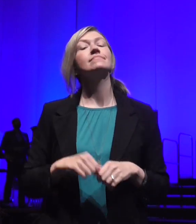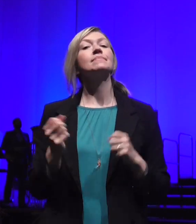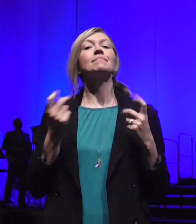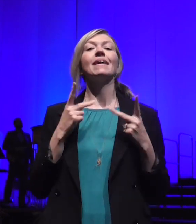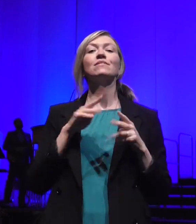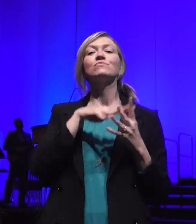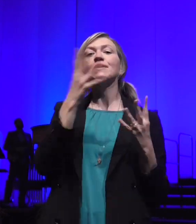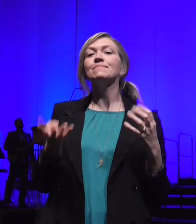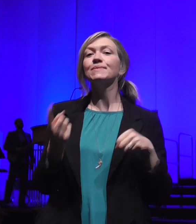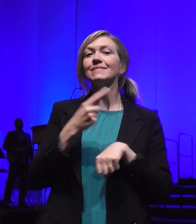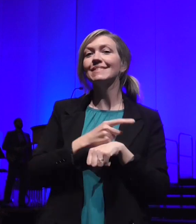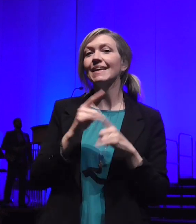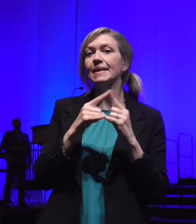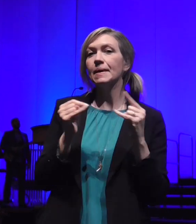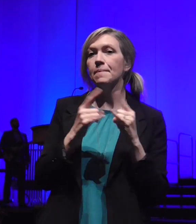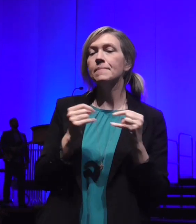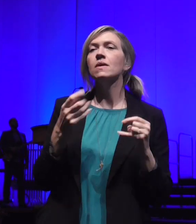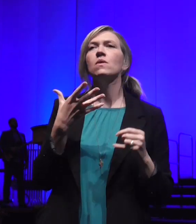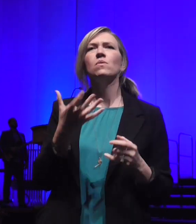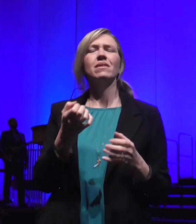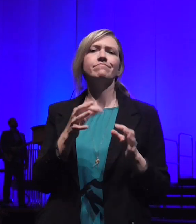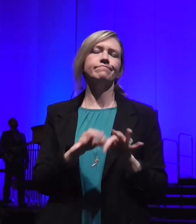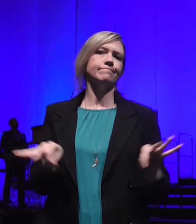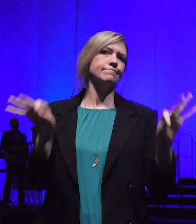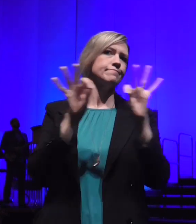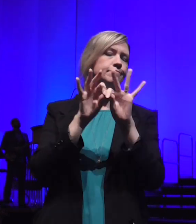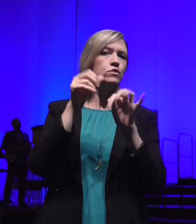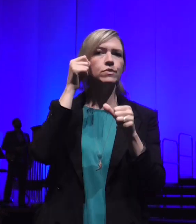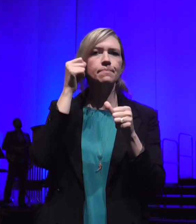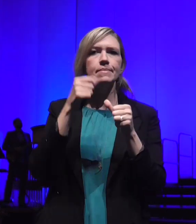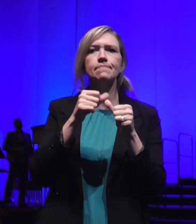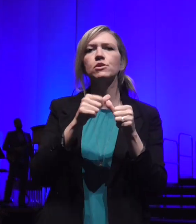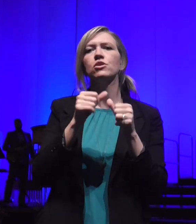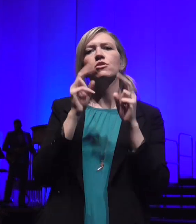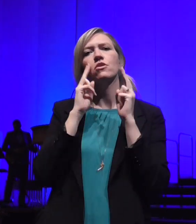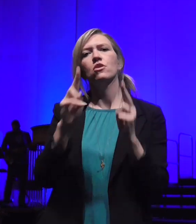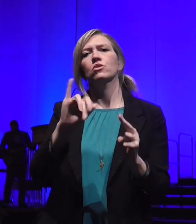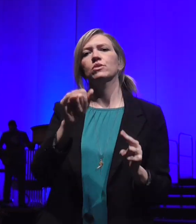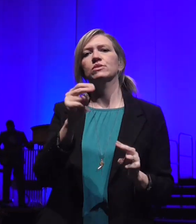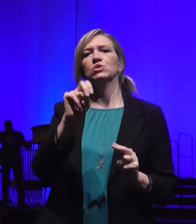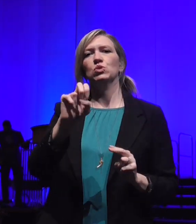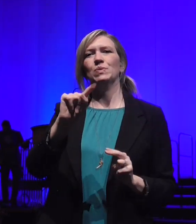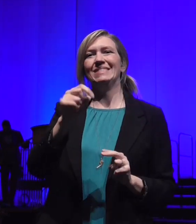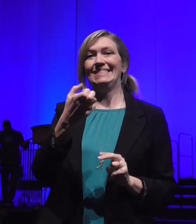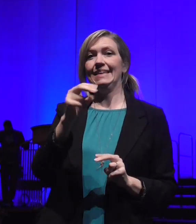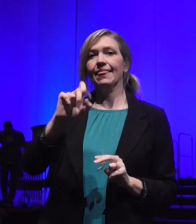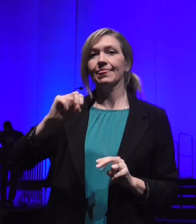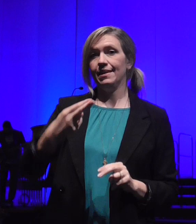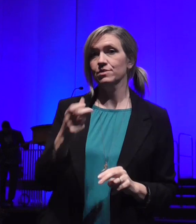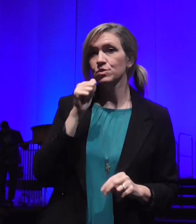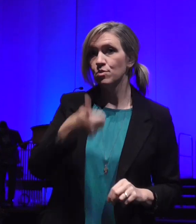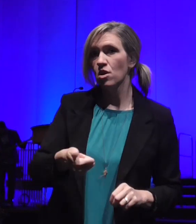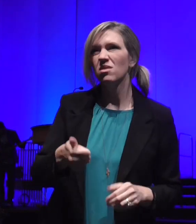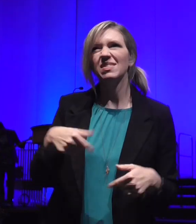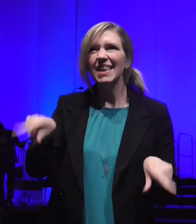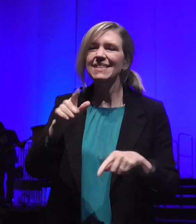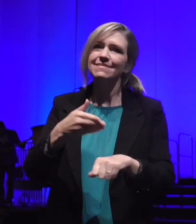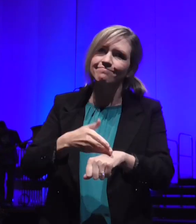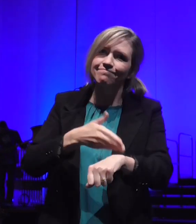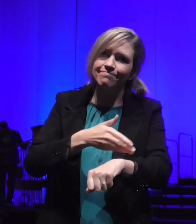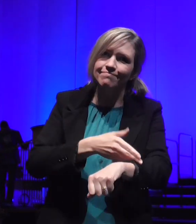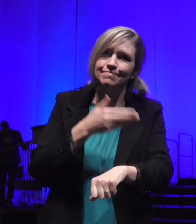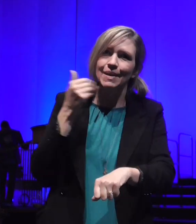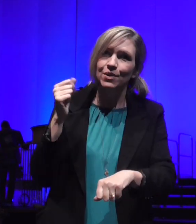Back at Rainbow Day Camp, also want to remember and honor and celebrate Juneteenth tomorrow. So let's keep getting better,